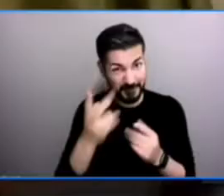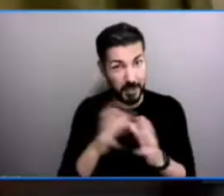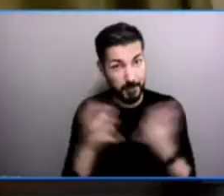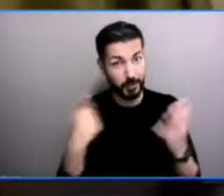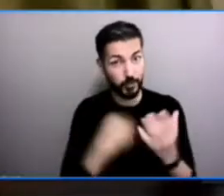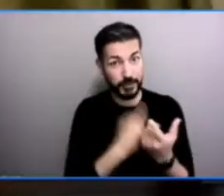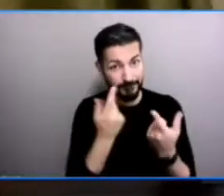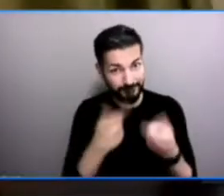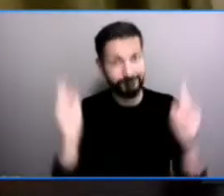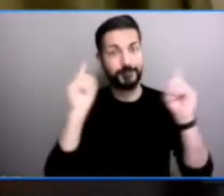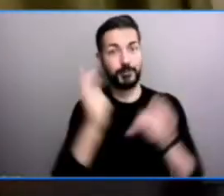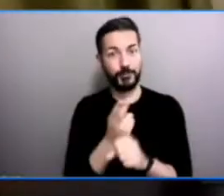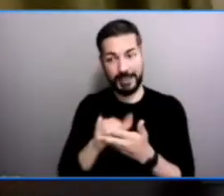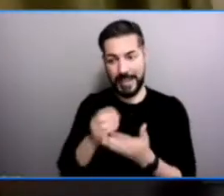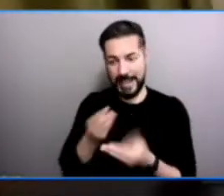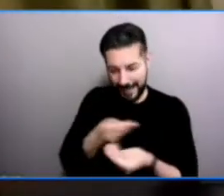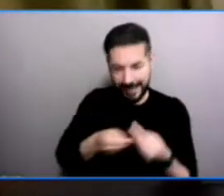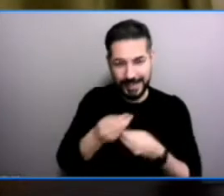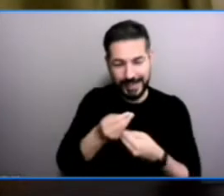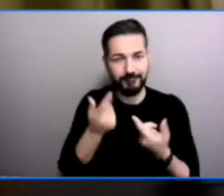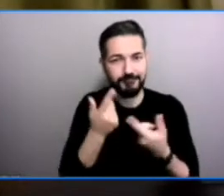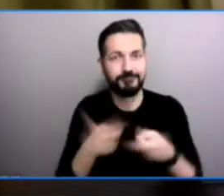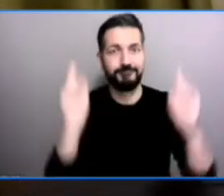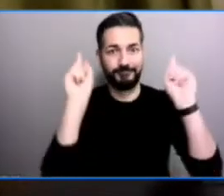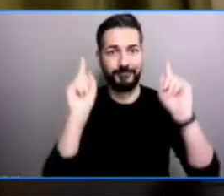their, talent, local knowledge,